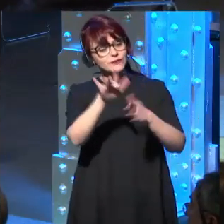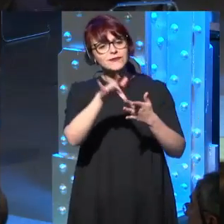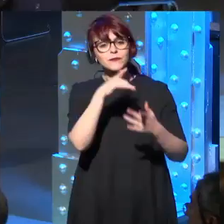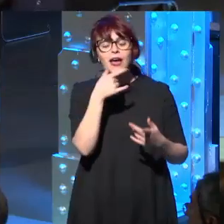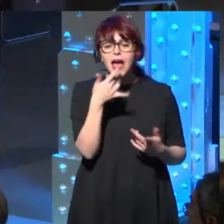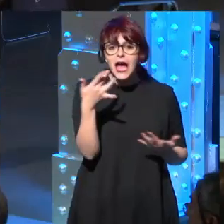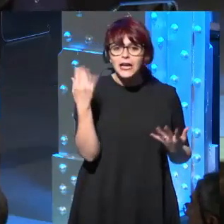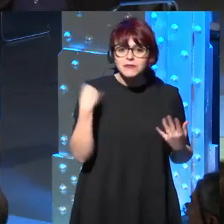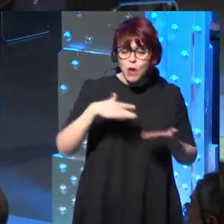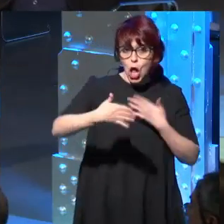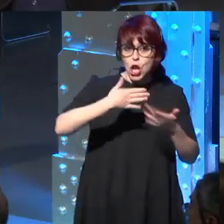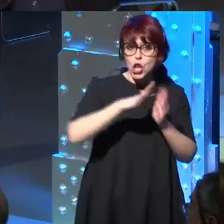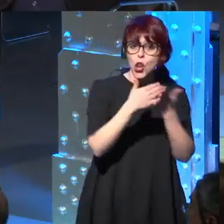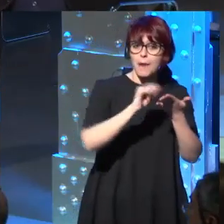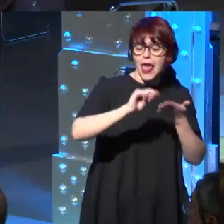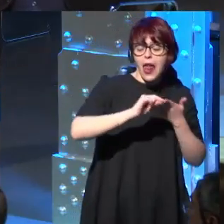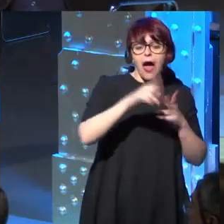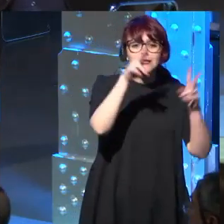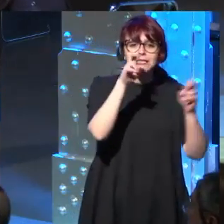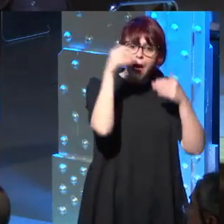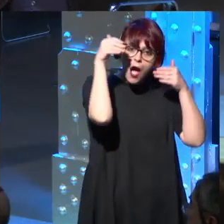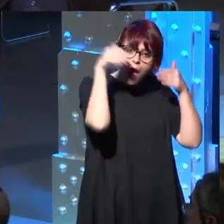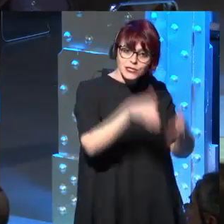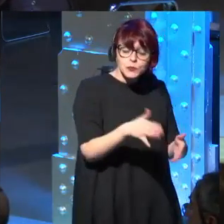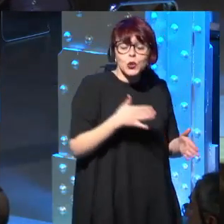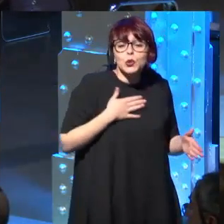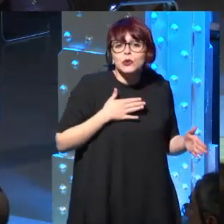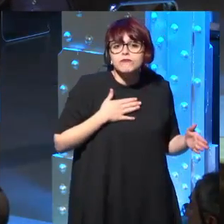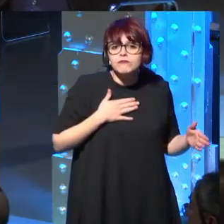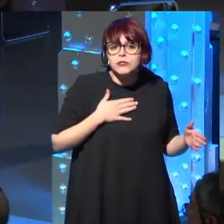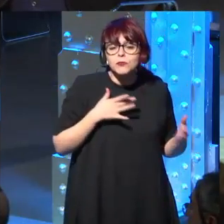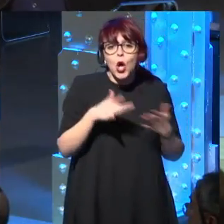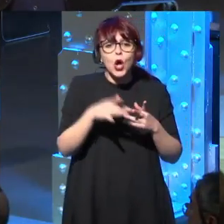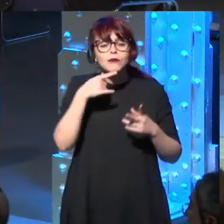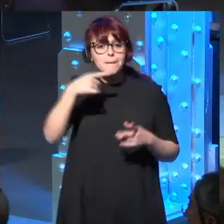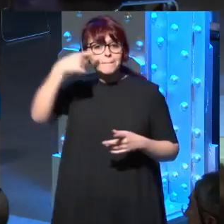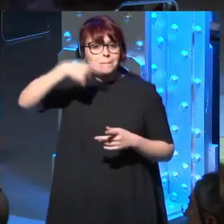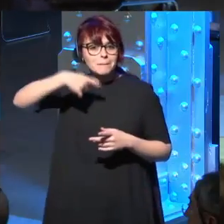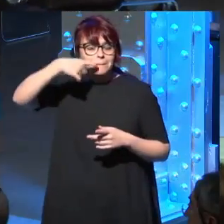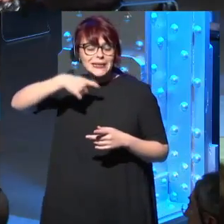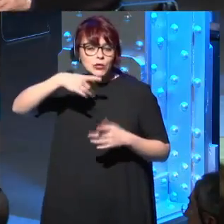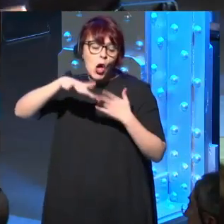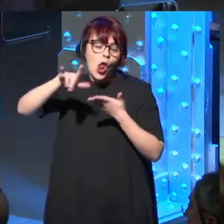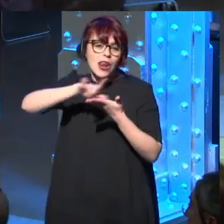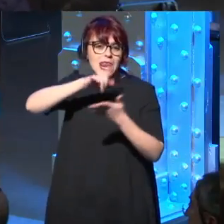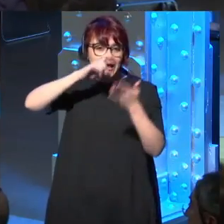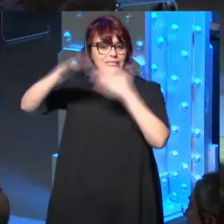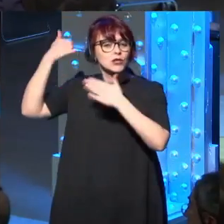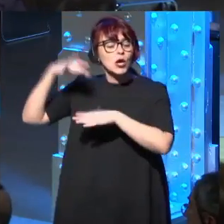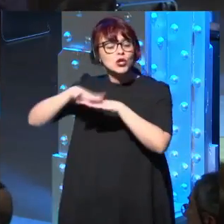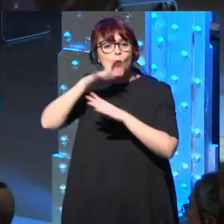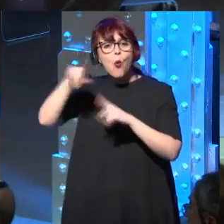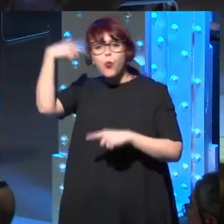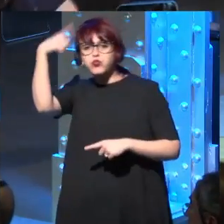Good afternoon. The novel that you have written deals with at least one or two